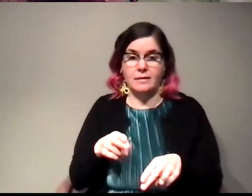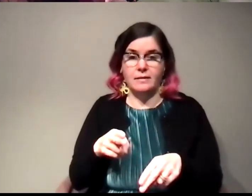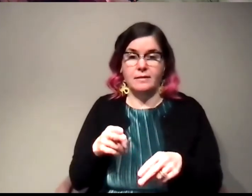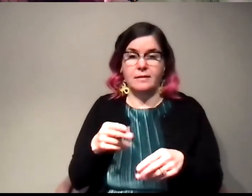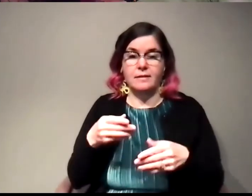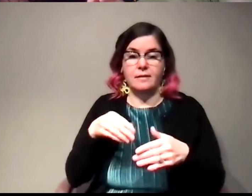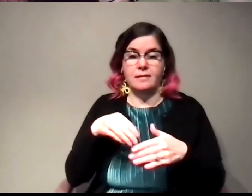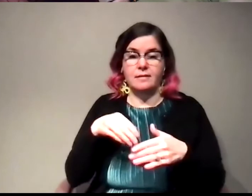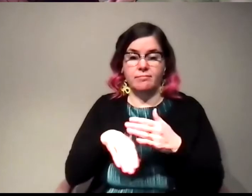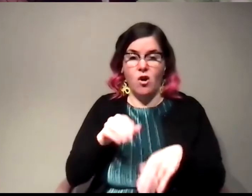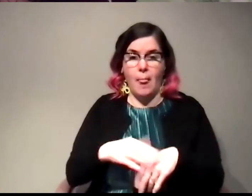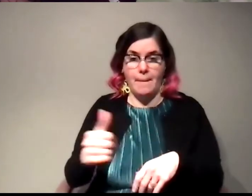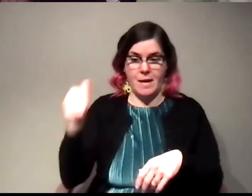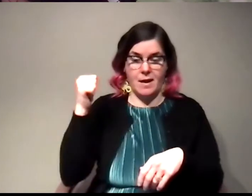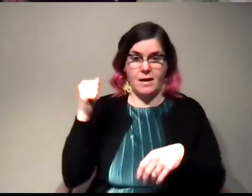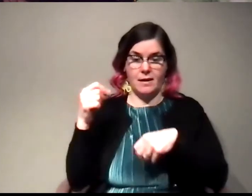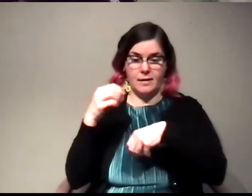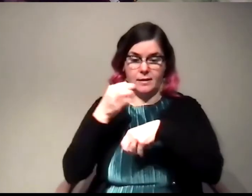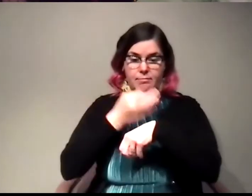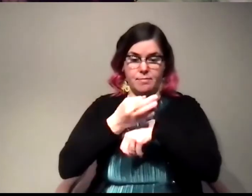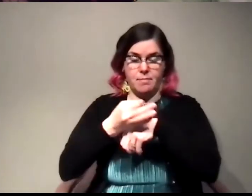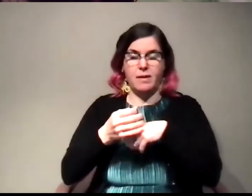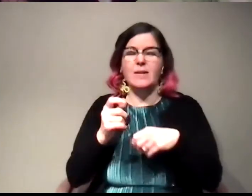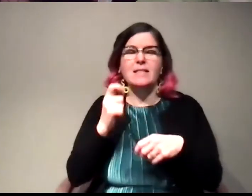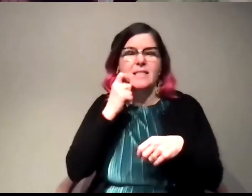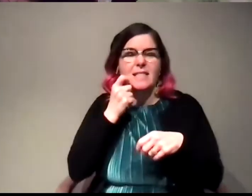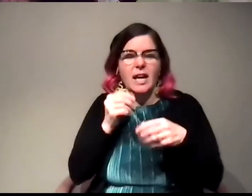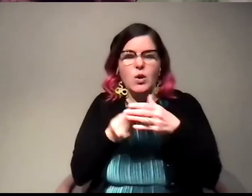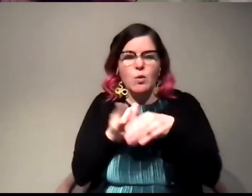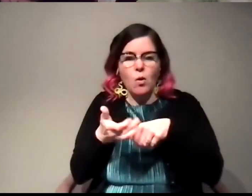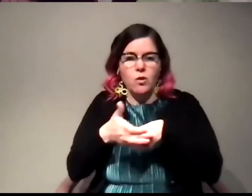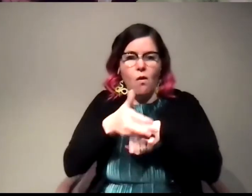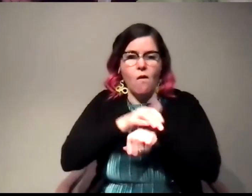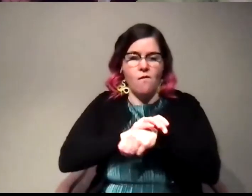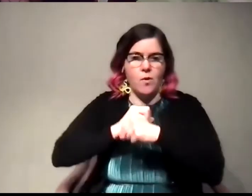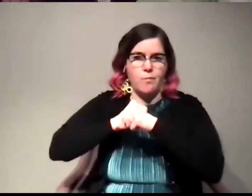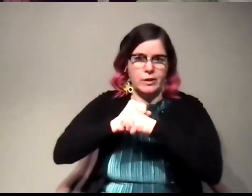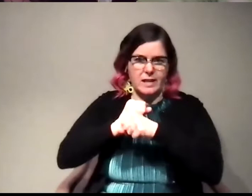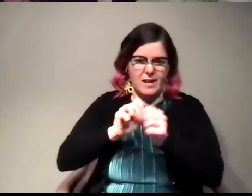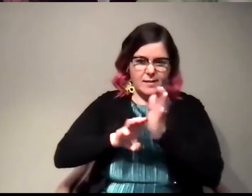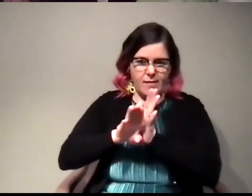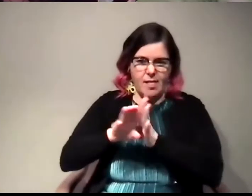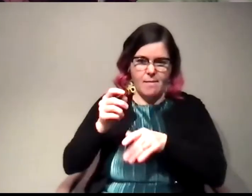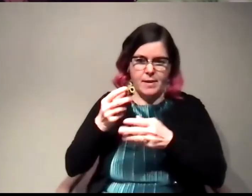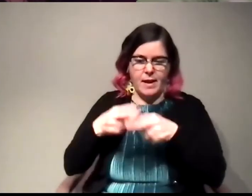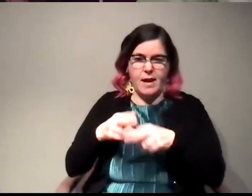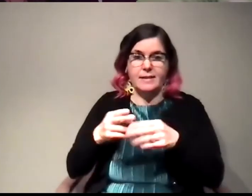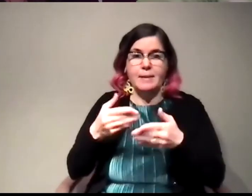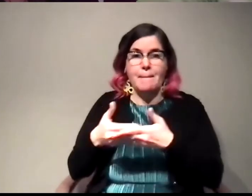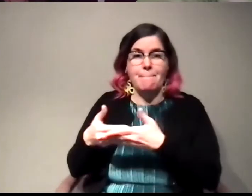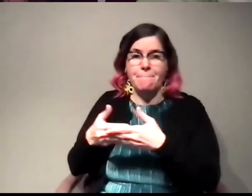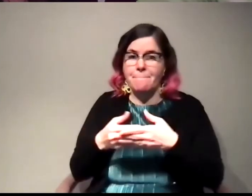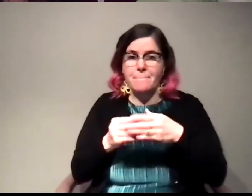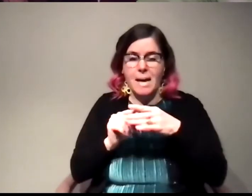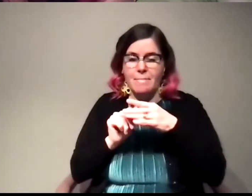the adults, and skin grows over the eggs to protect them while they're sort of developing. And then the babies actually hatch directly